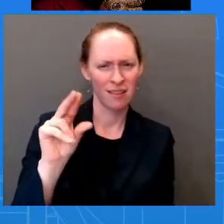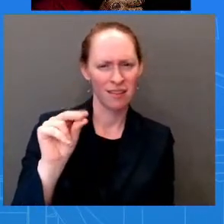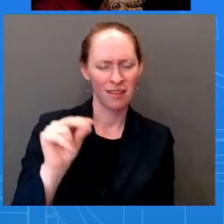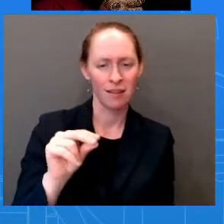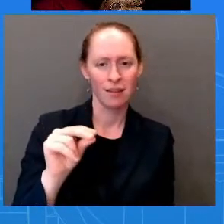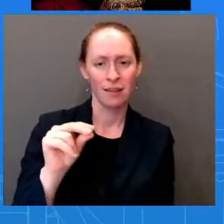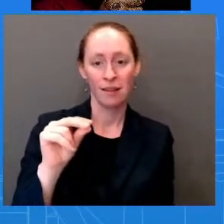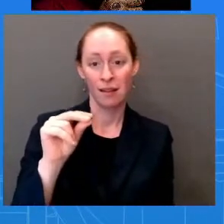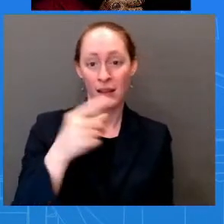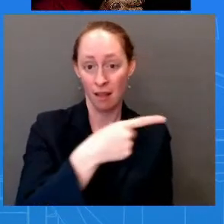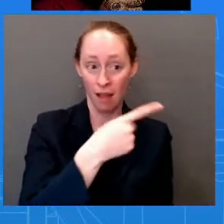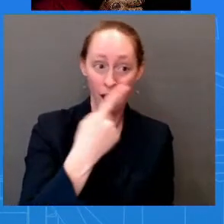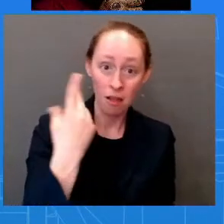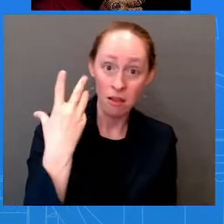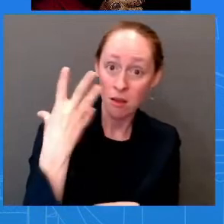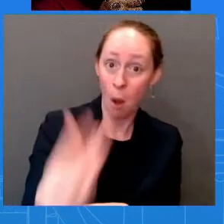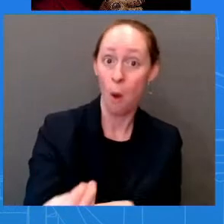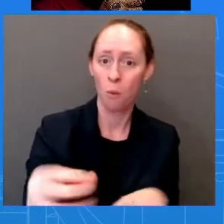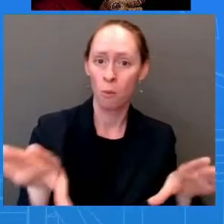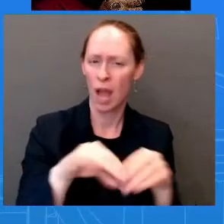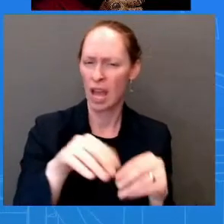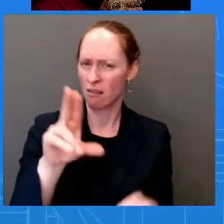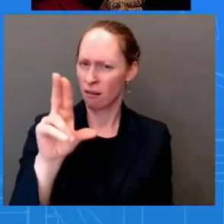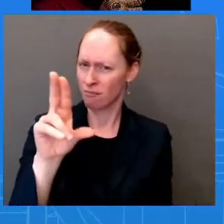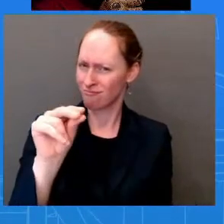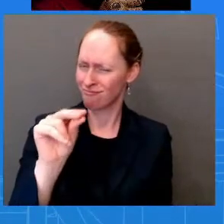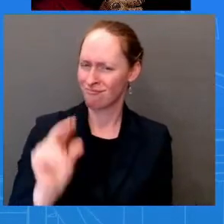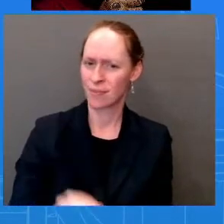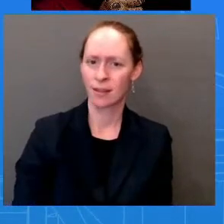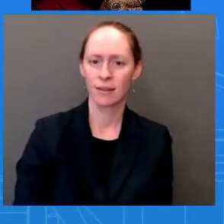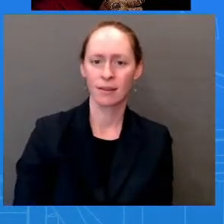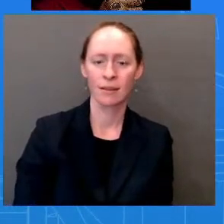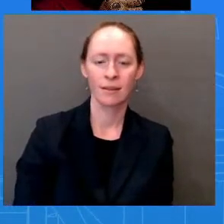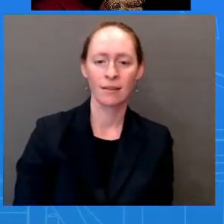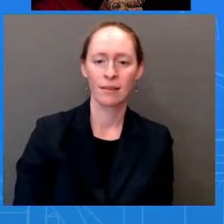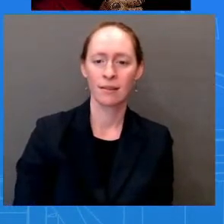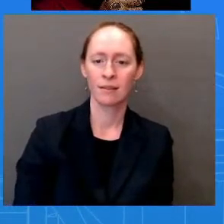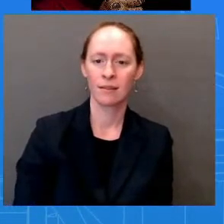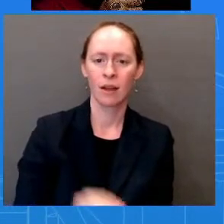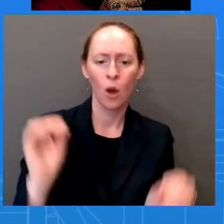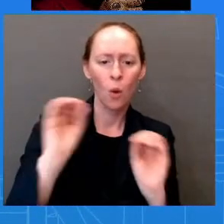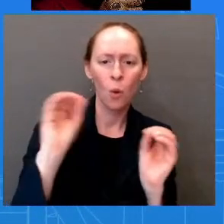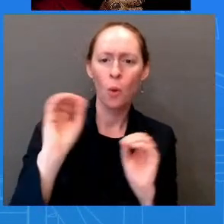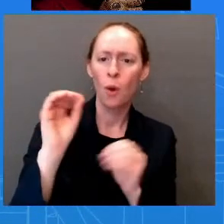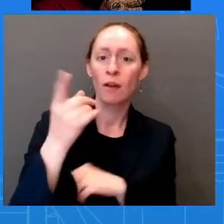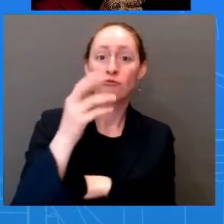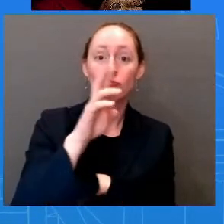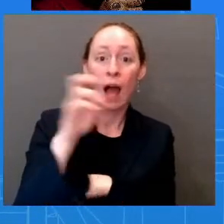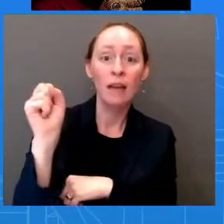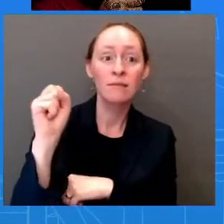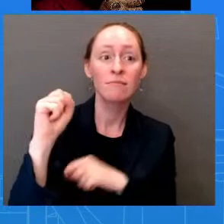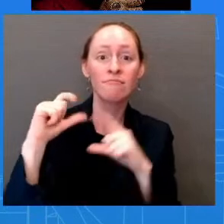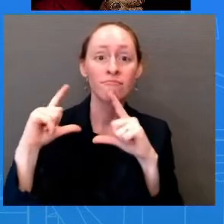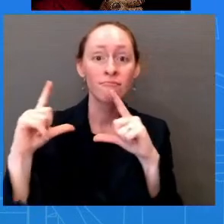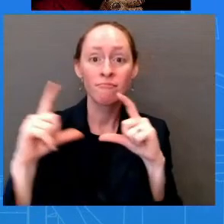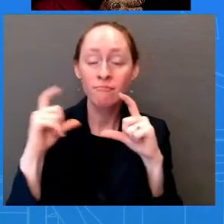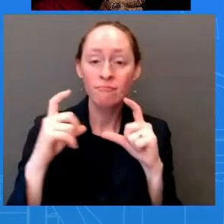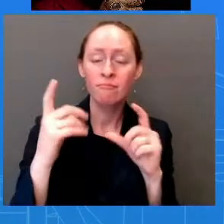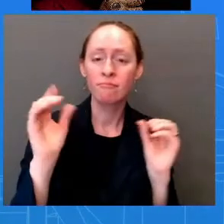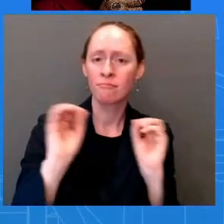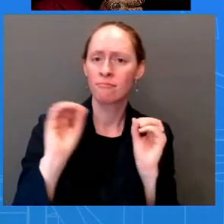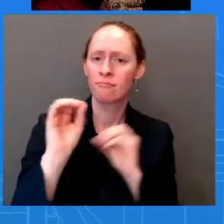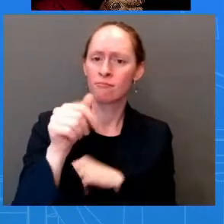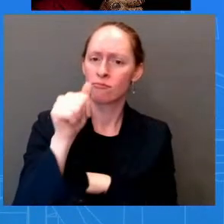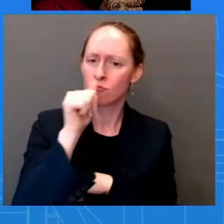told you all before, there was no press access at the wedding. It was a private family event. And so At the people's